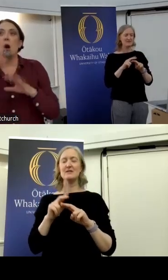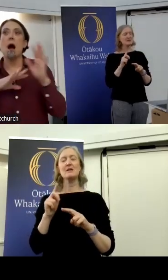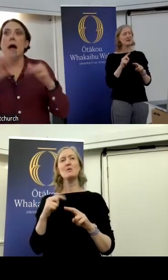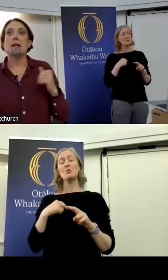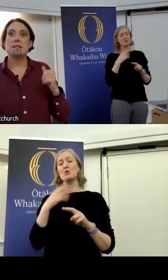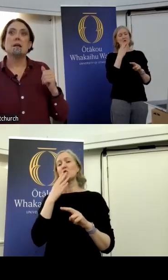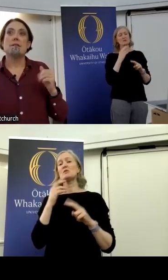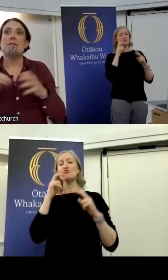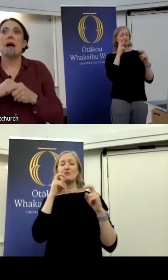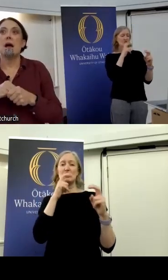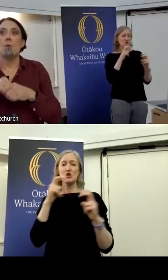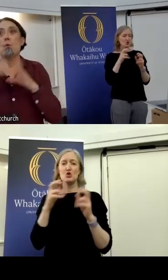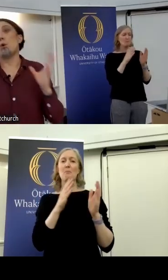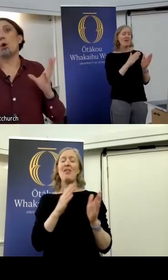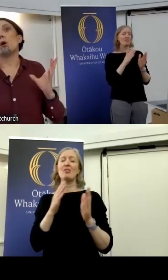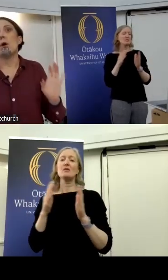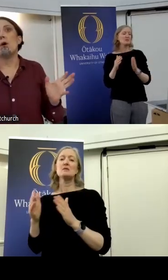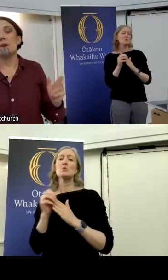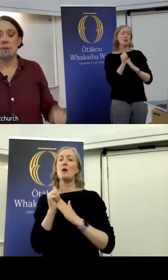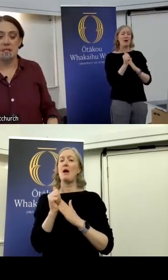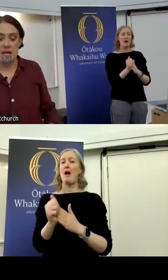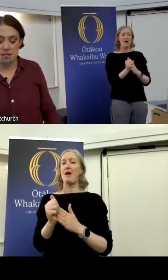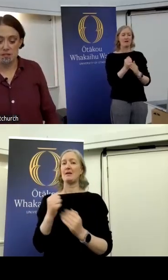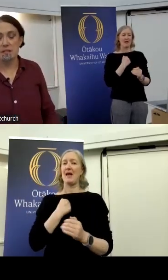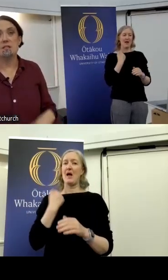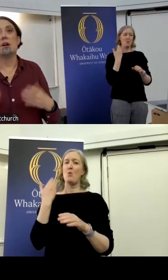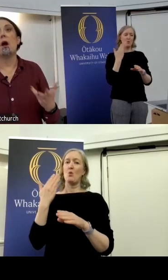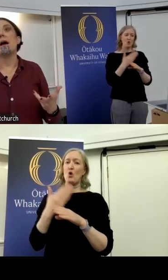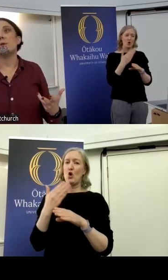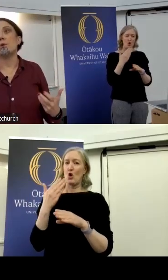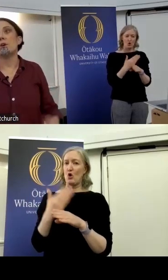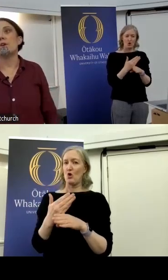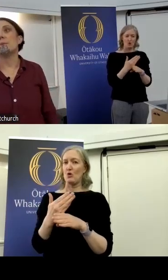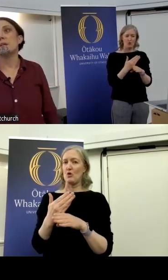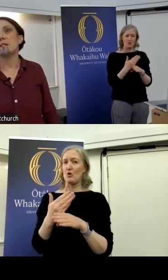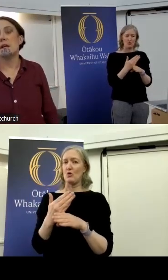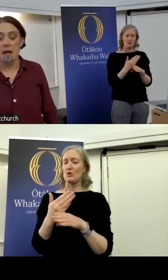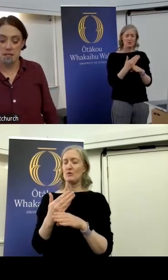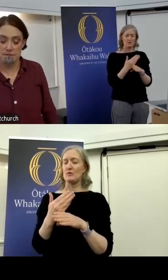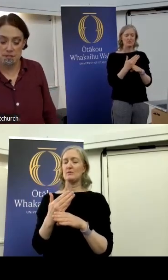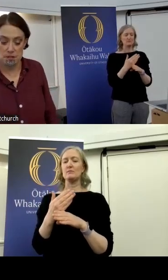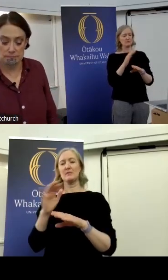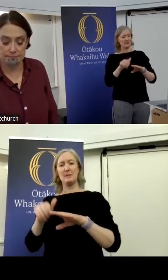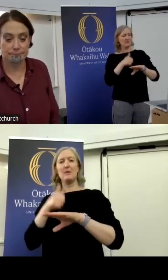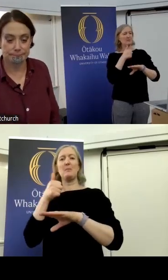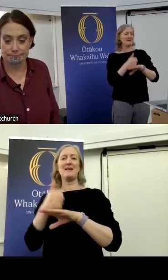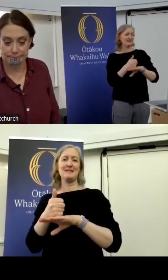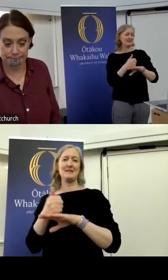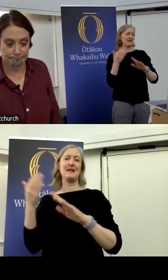to guide the work of implementation science and to guide the work of implementing an